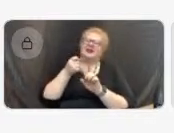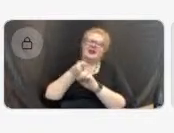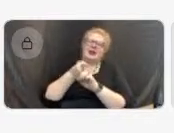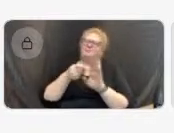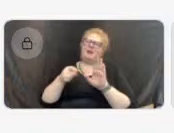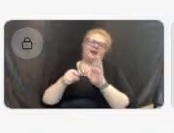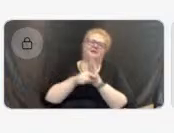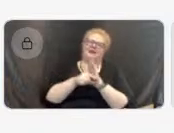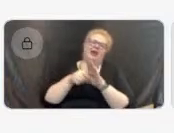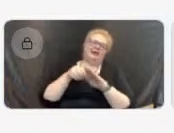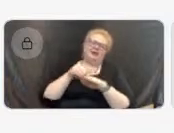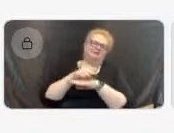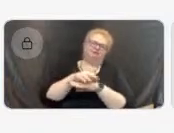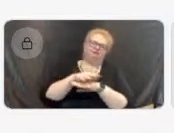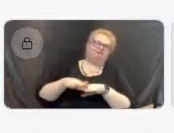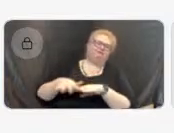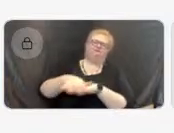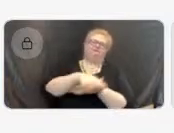in a negative way.